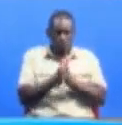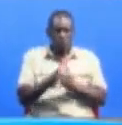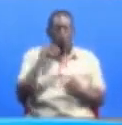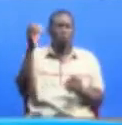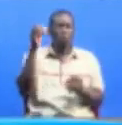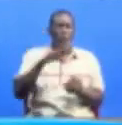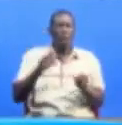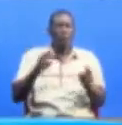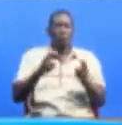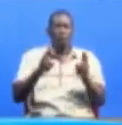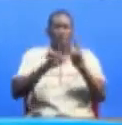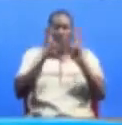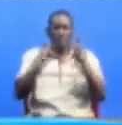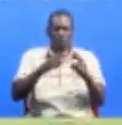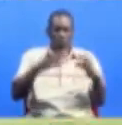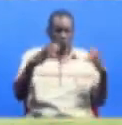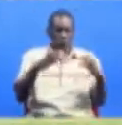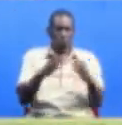core status.